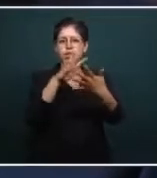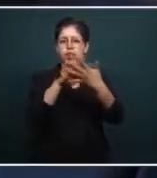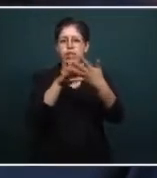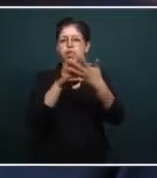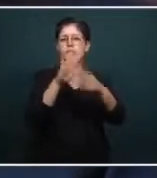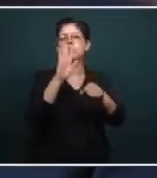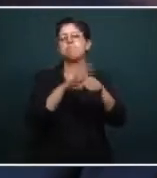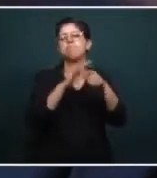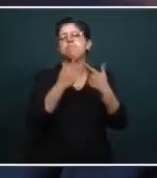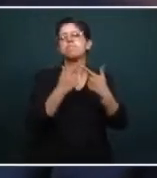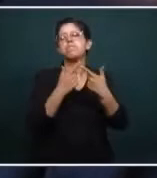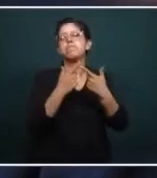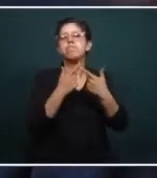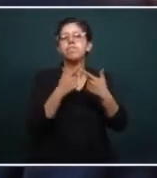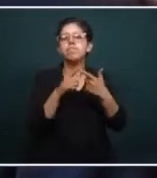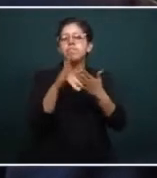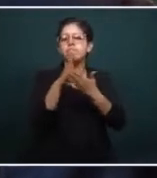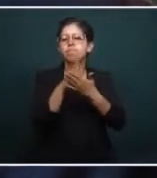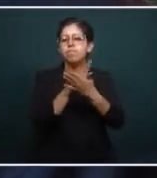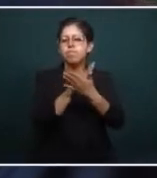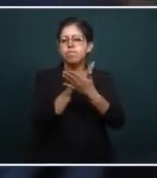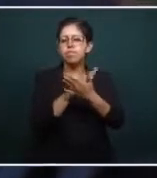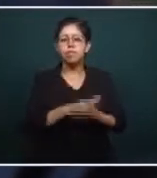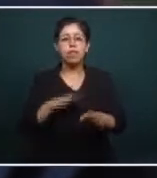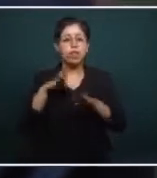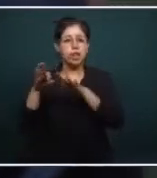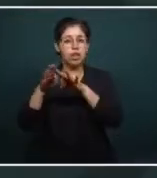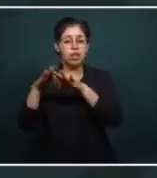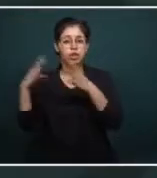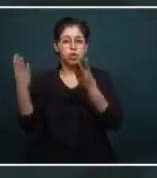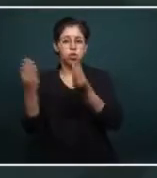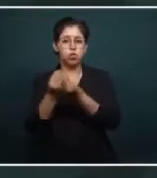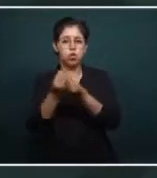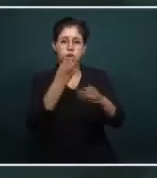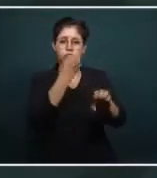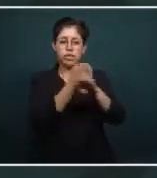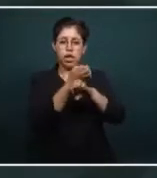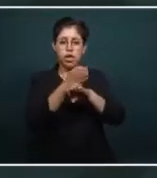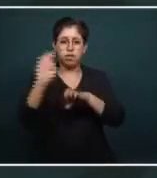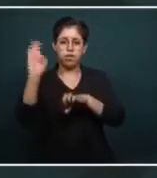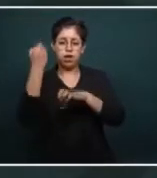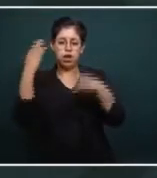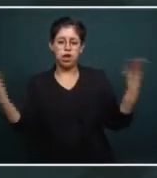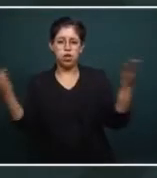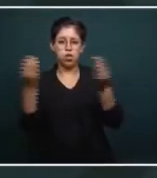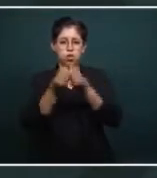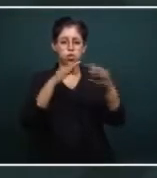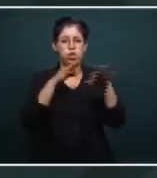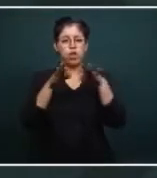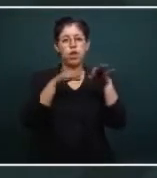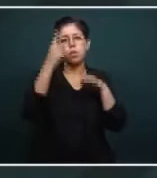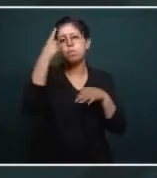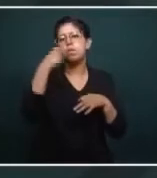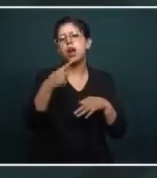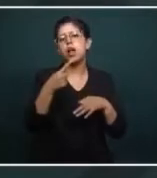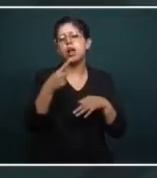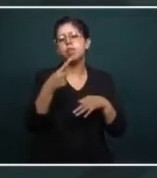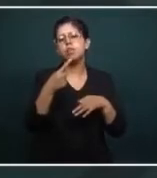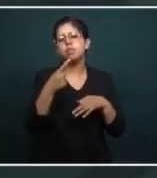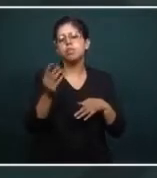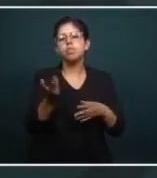está The trabajando en coordinación the con el gobierno government of the federal. state of Mexico on the federal level, Estamos we're colaborando,